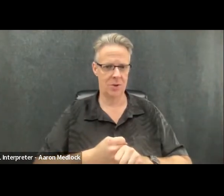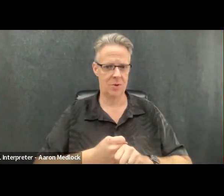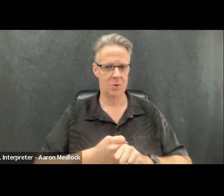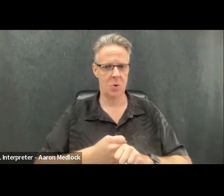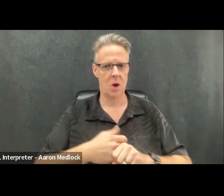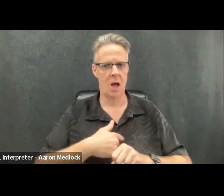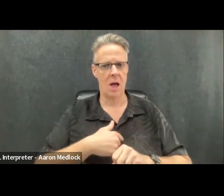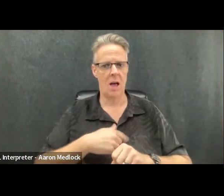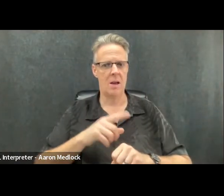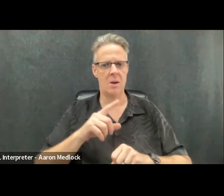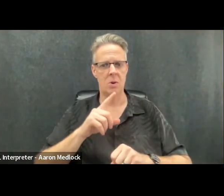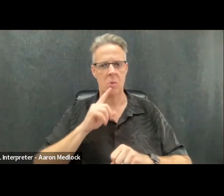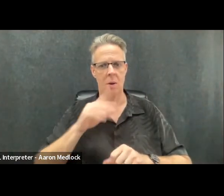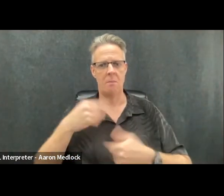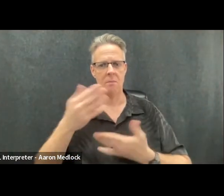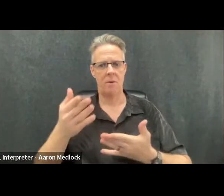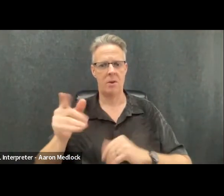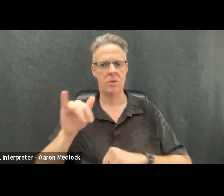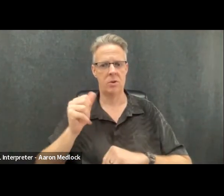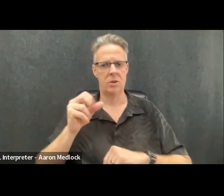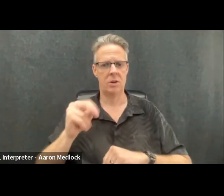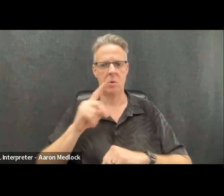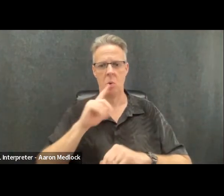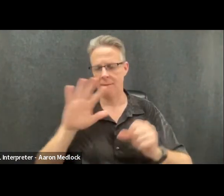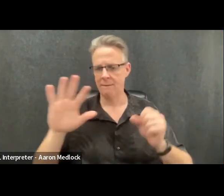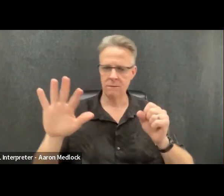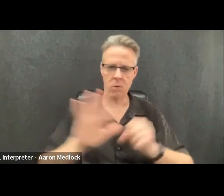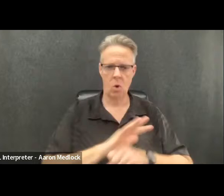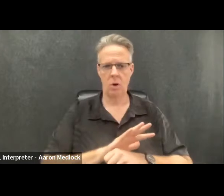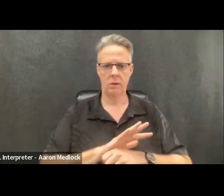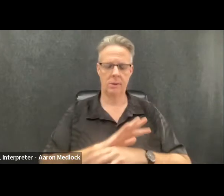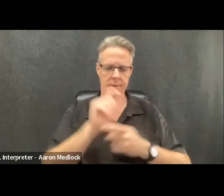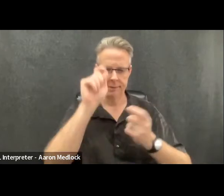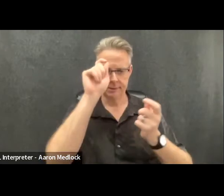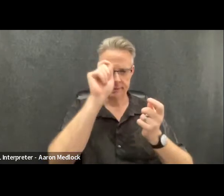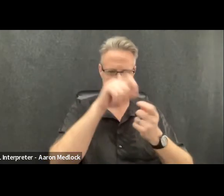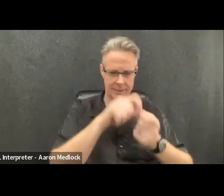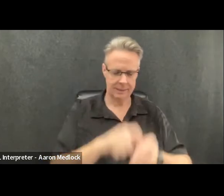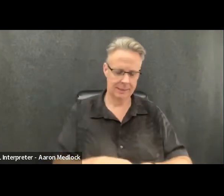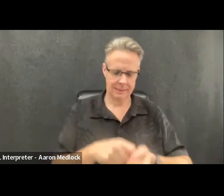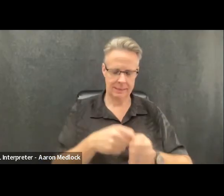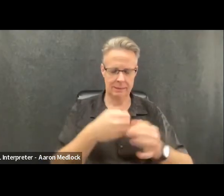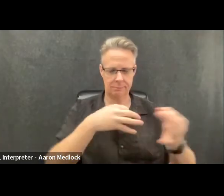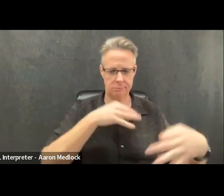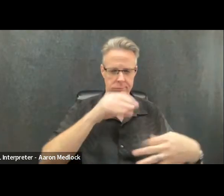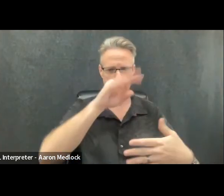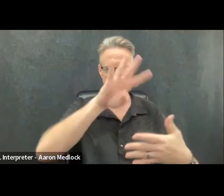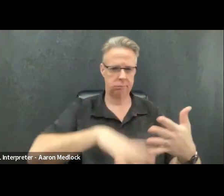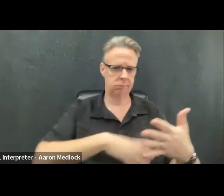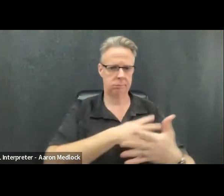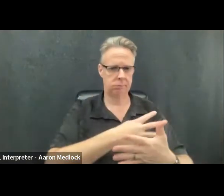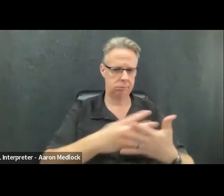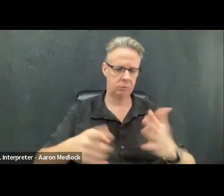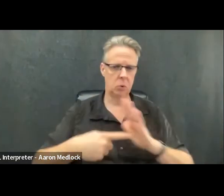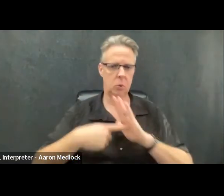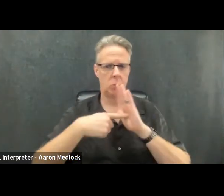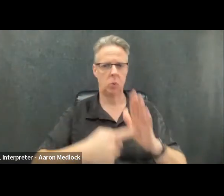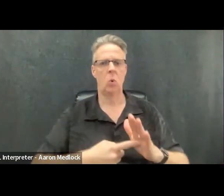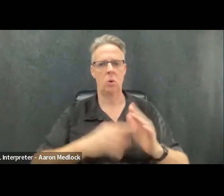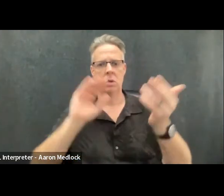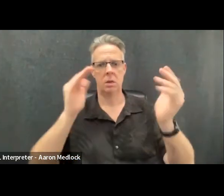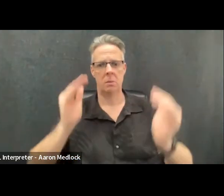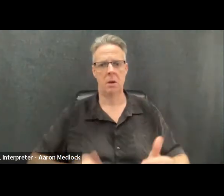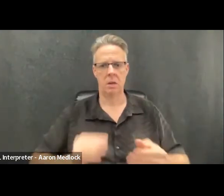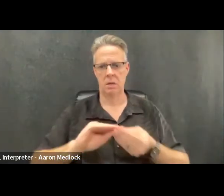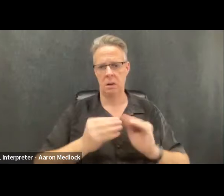I provided Jason with a full detailed written explanation and a table that shows those numbers.